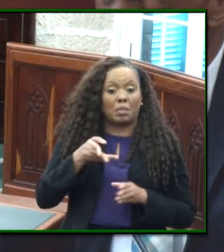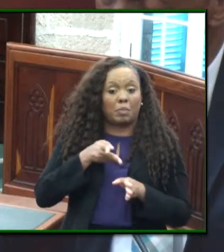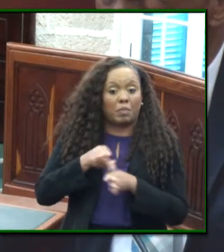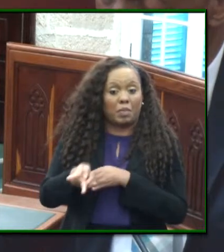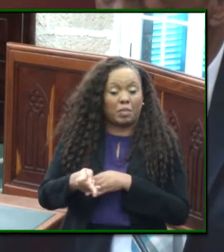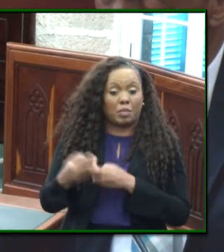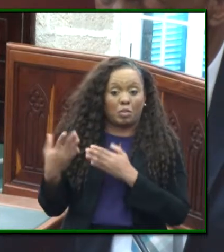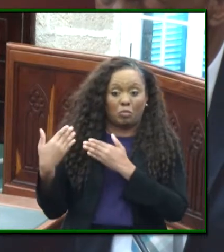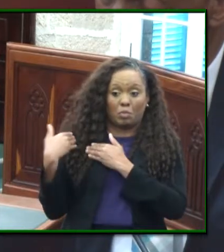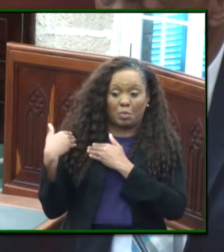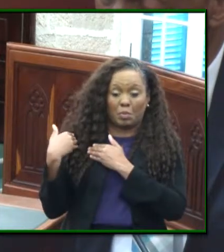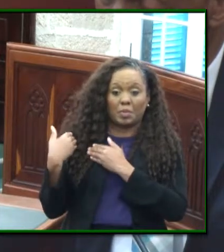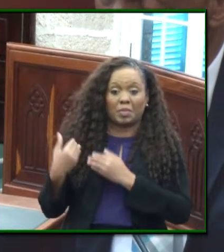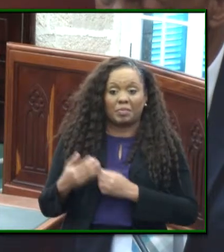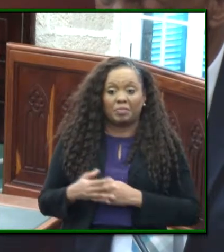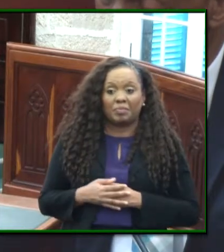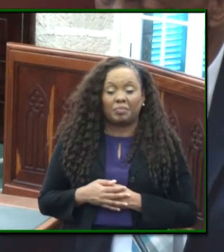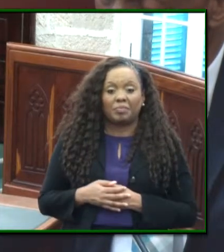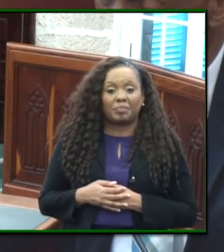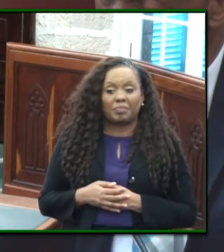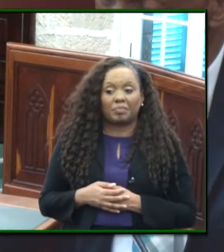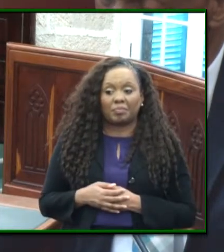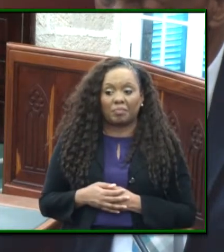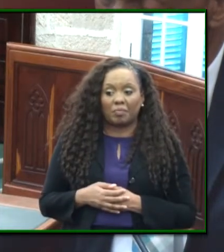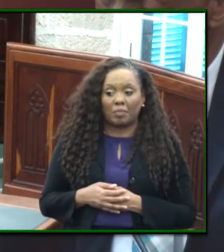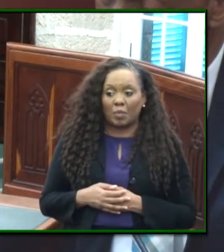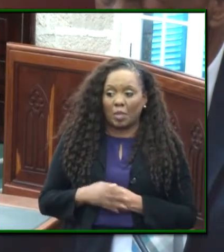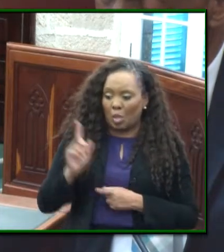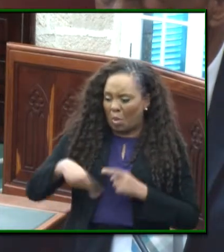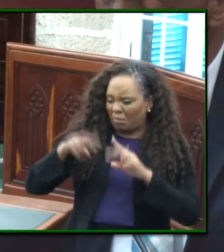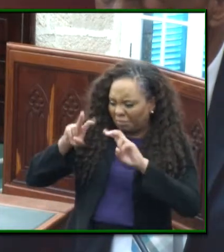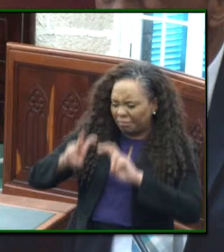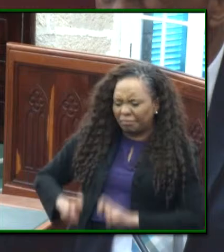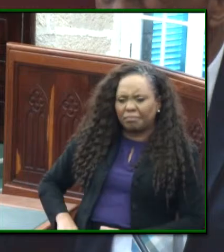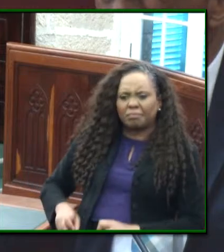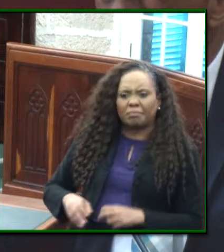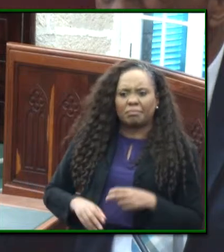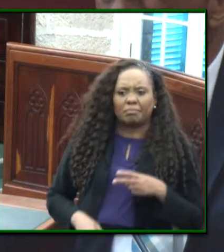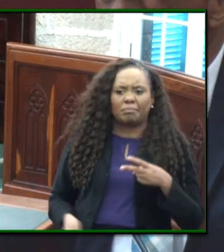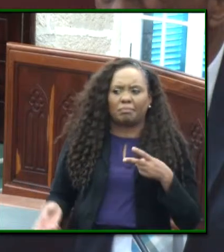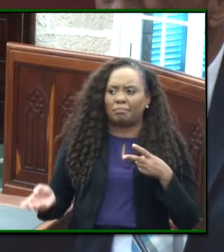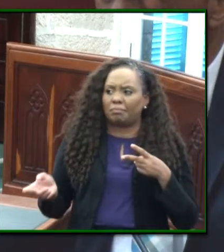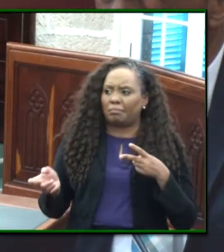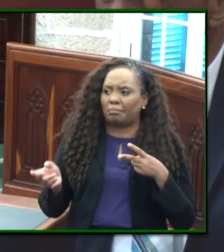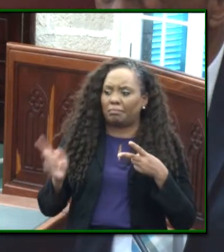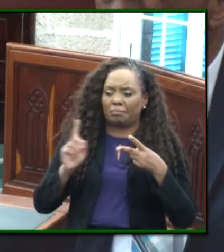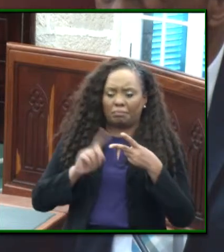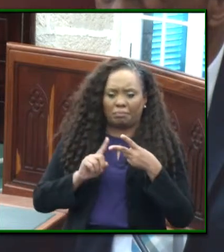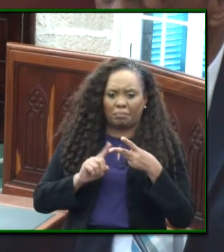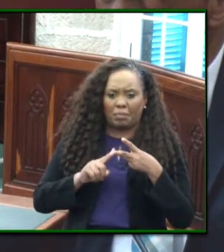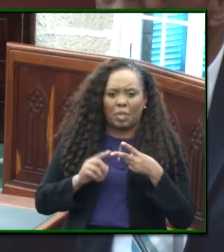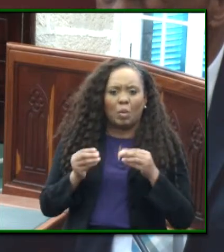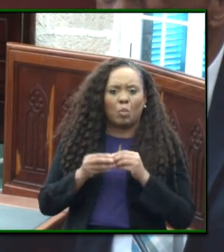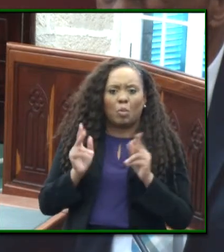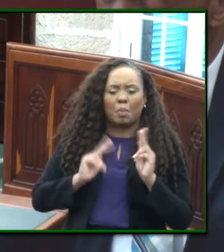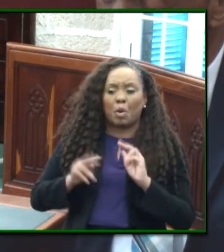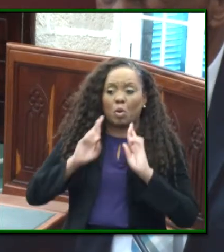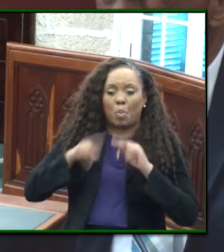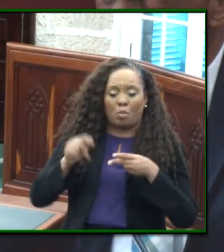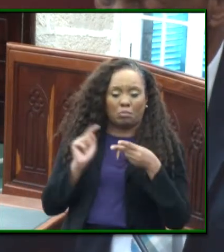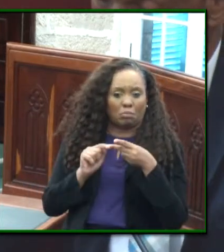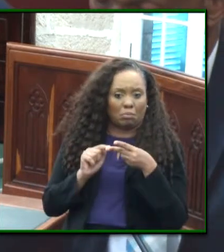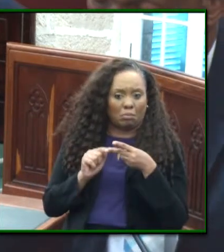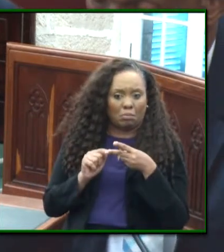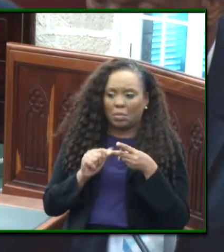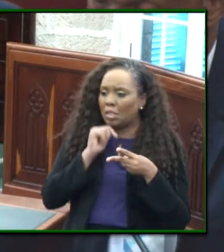Traditionally, I think the statistics will show that you get more reports going to the Office of Professional Responsibility actually get coming